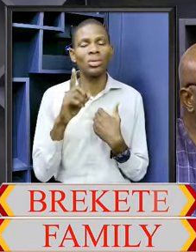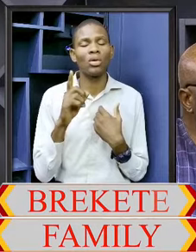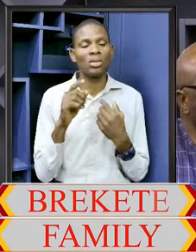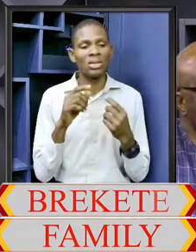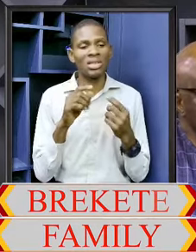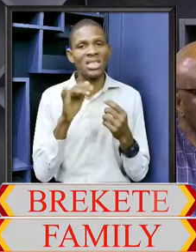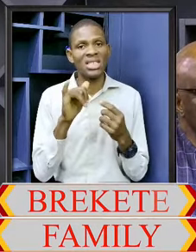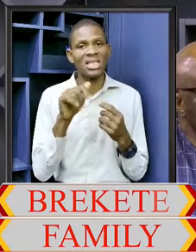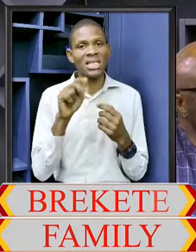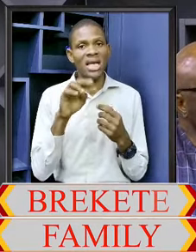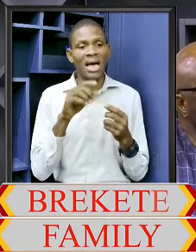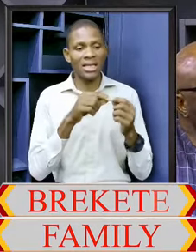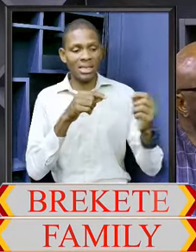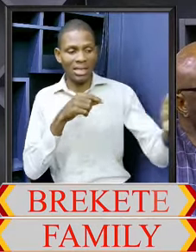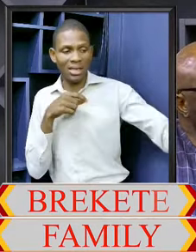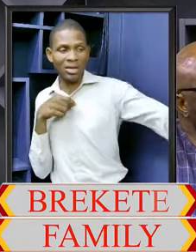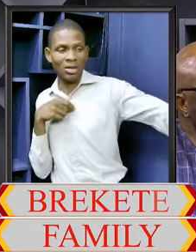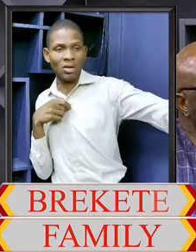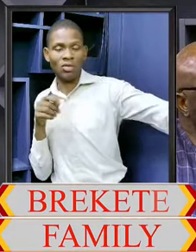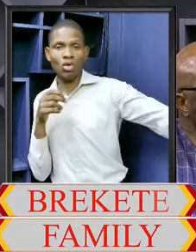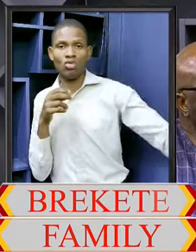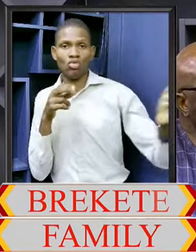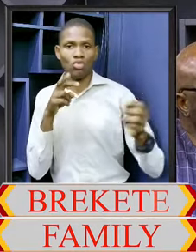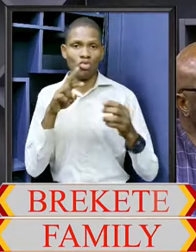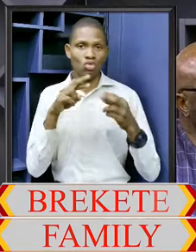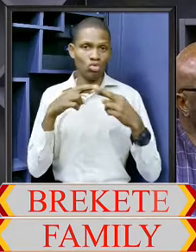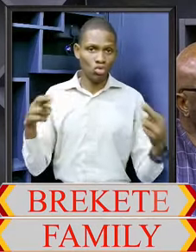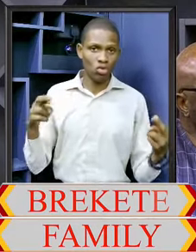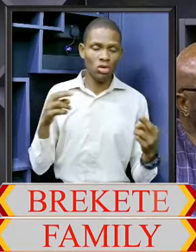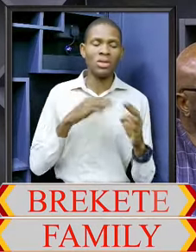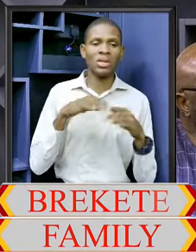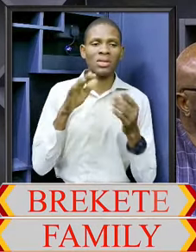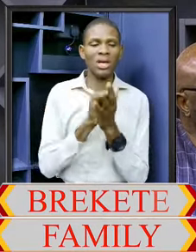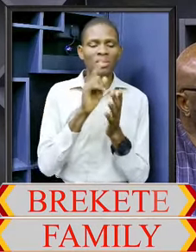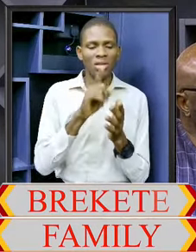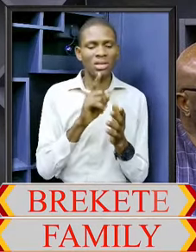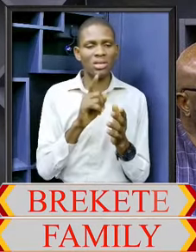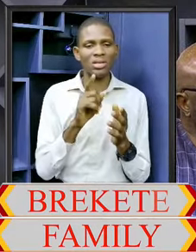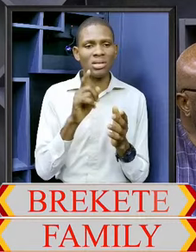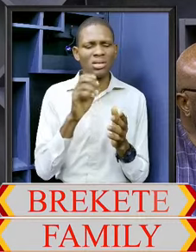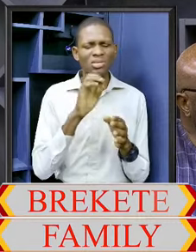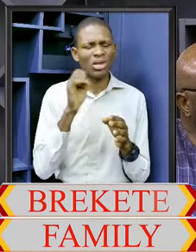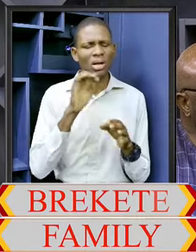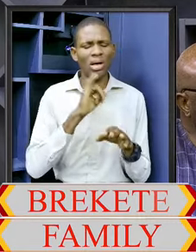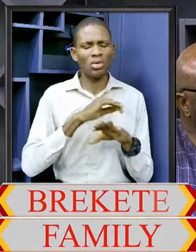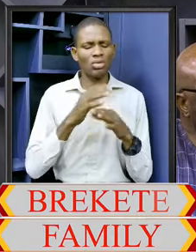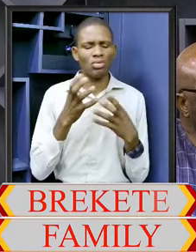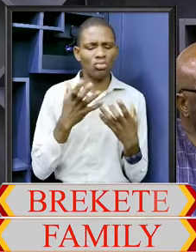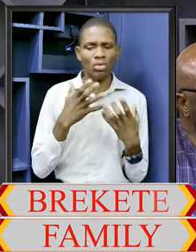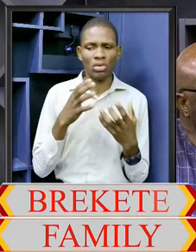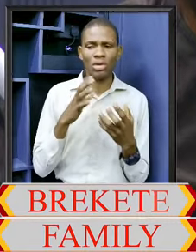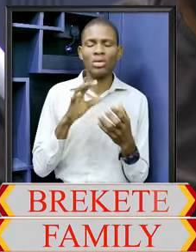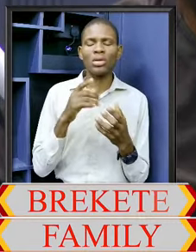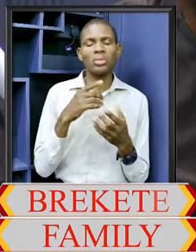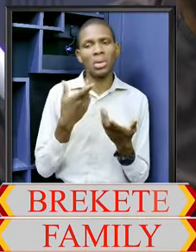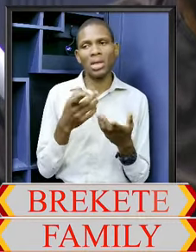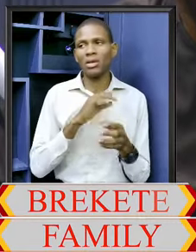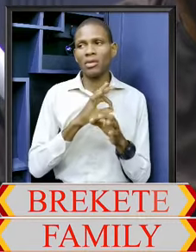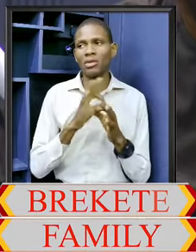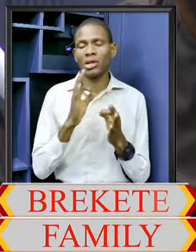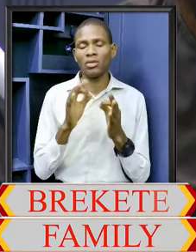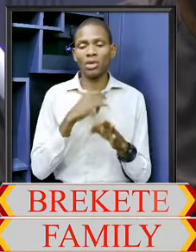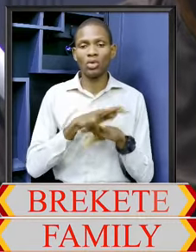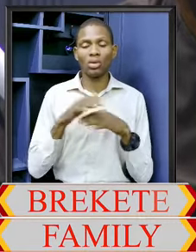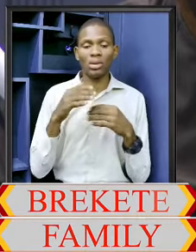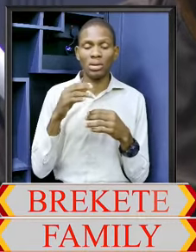rope, person we give him, he say no do for him, he wants to. Even if he means borrow, we go borrow, give him. So that he go there enough to